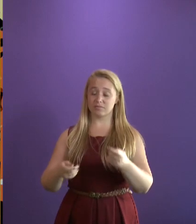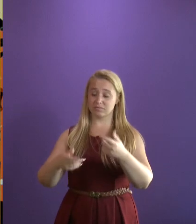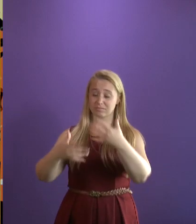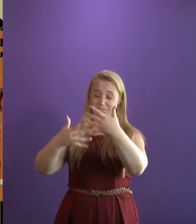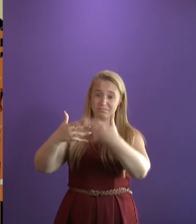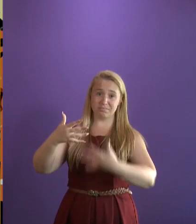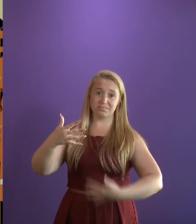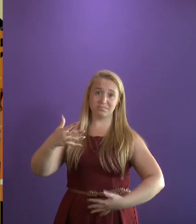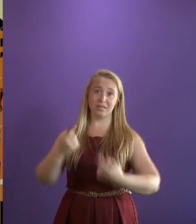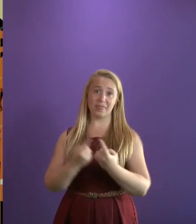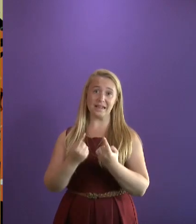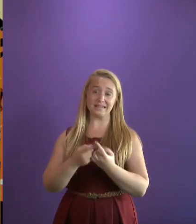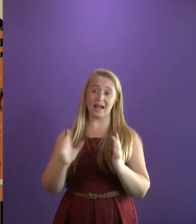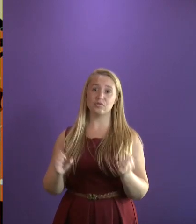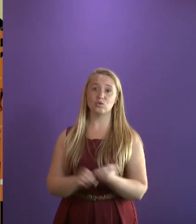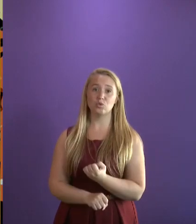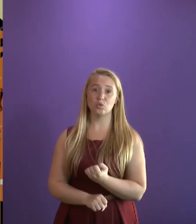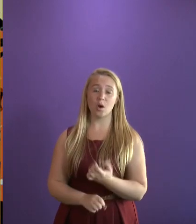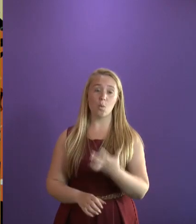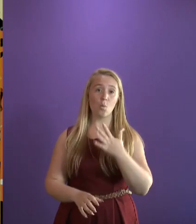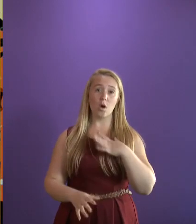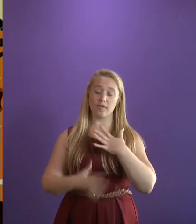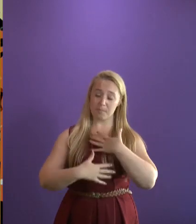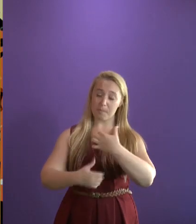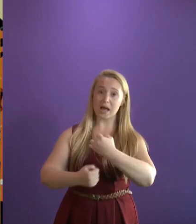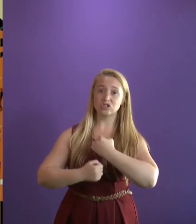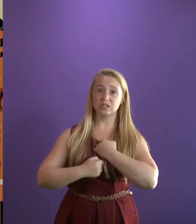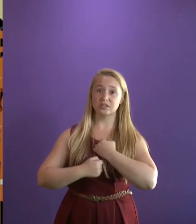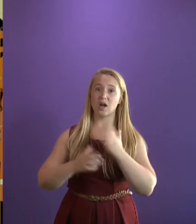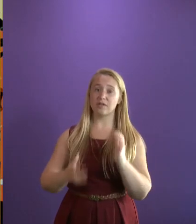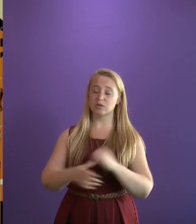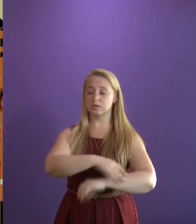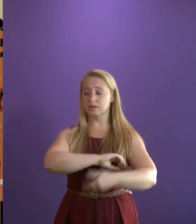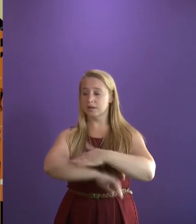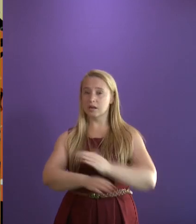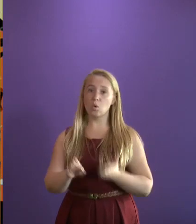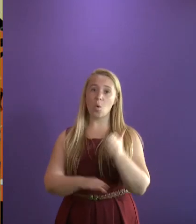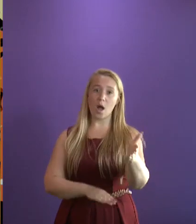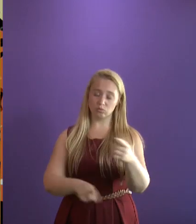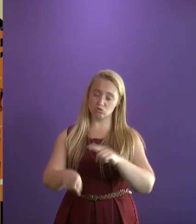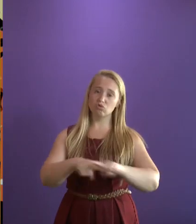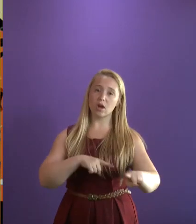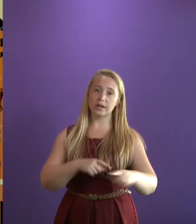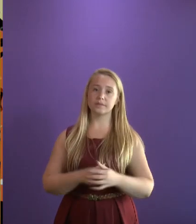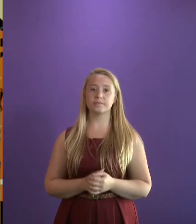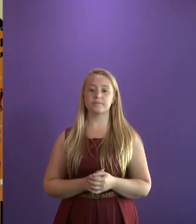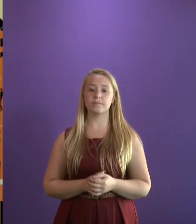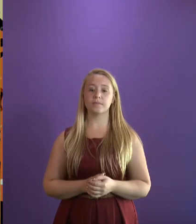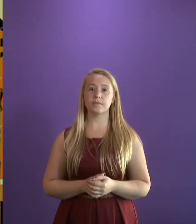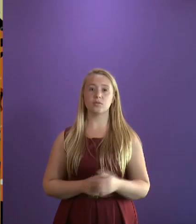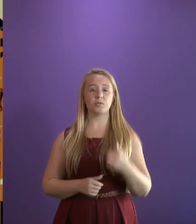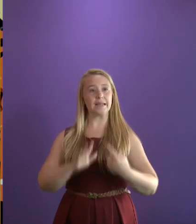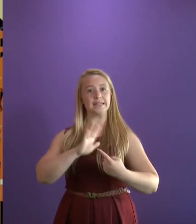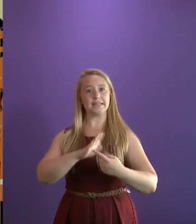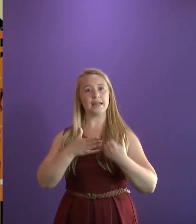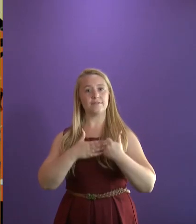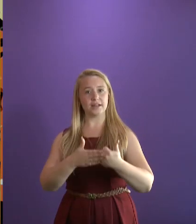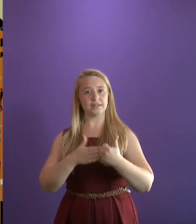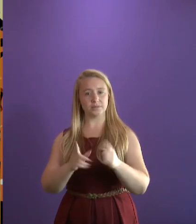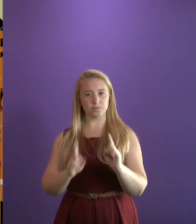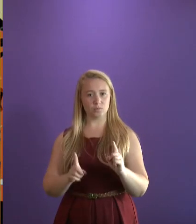passionate, and sometimes you've just got to get yourself out there and do it. My key advice is that we have a lot to give, and